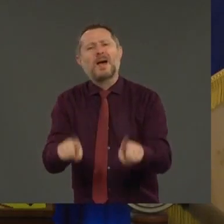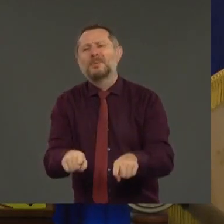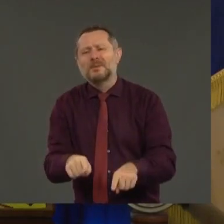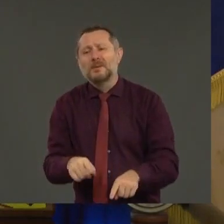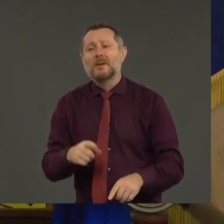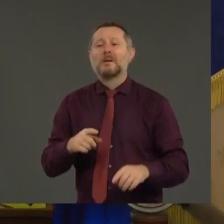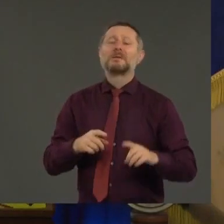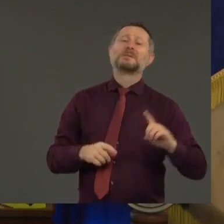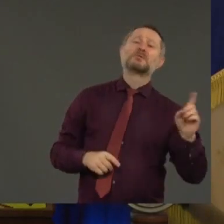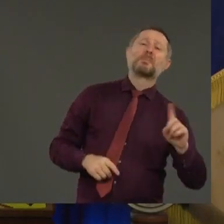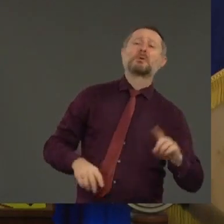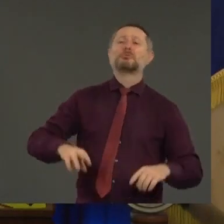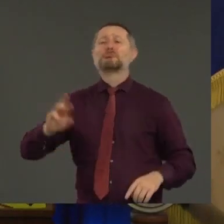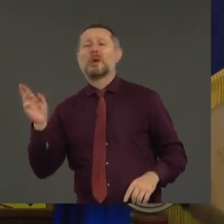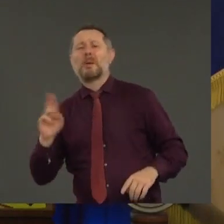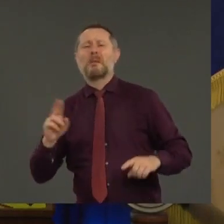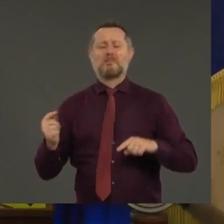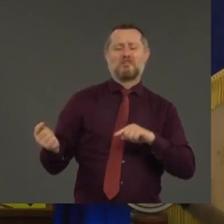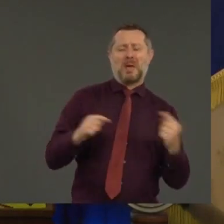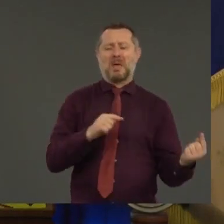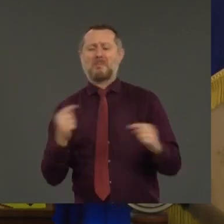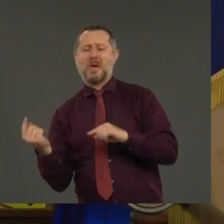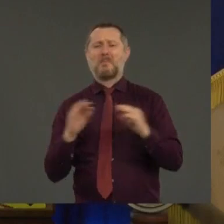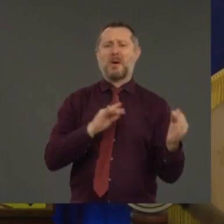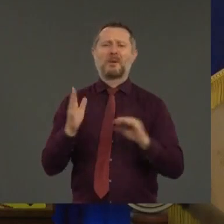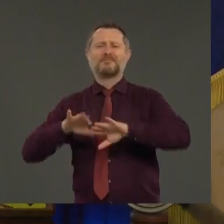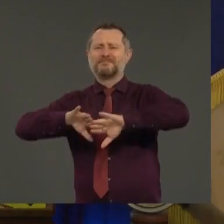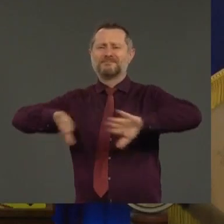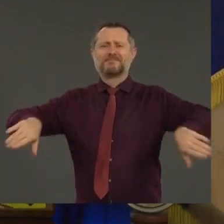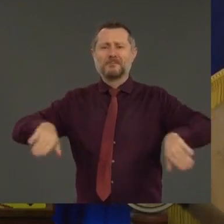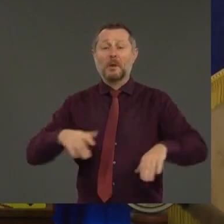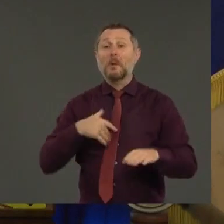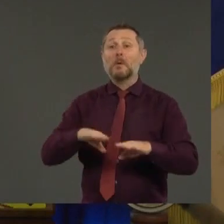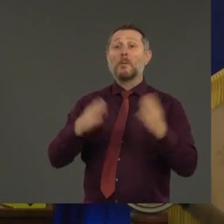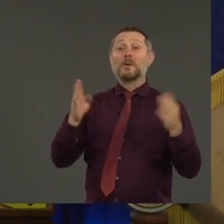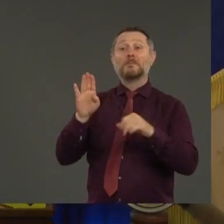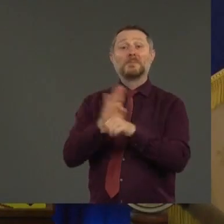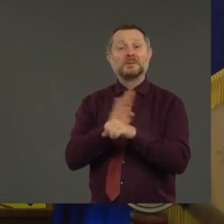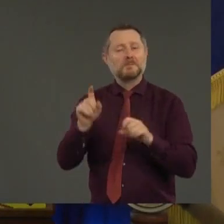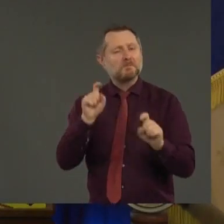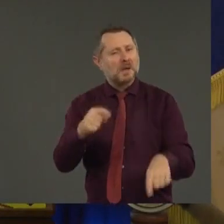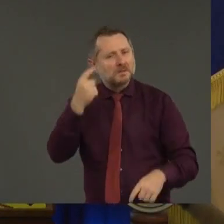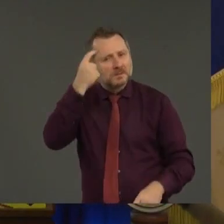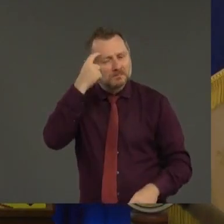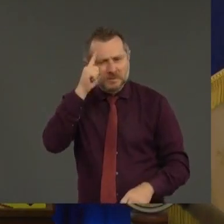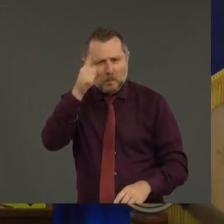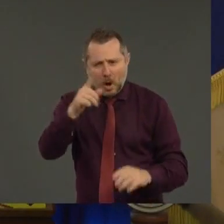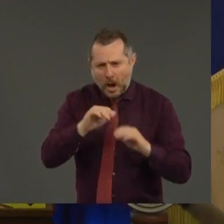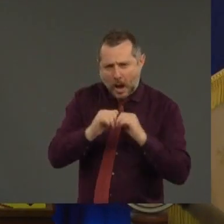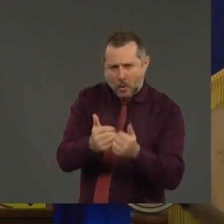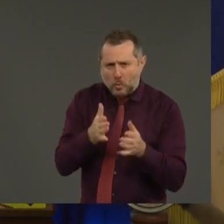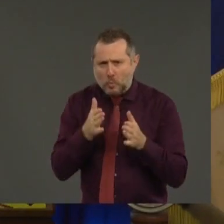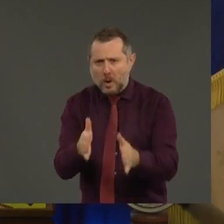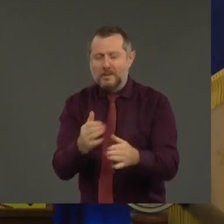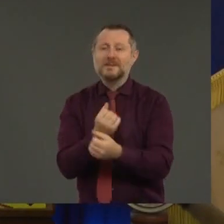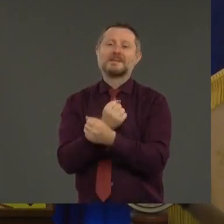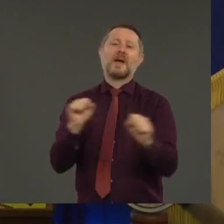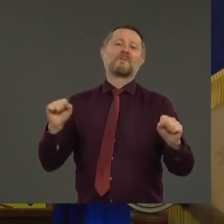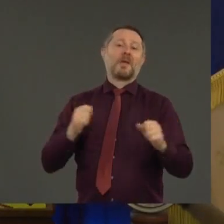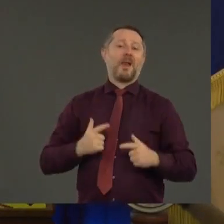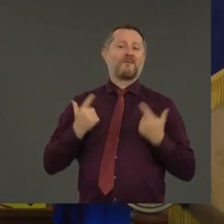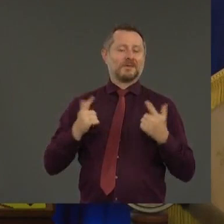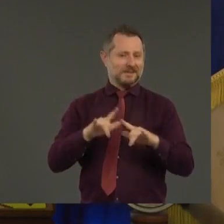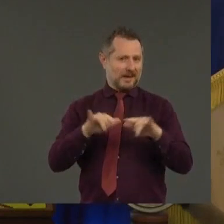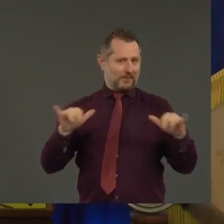Be smart. Open the economy intelligently and save lives at the same time. That's what